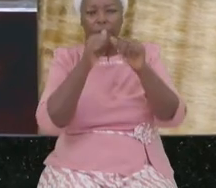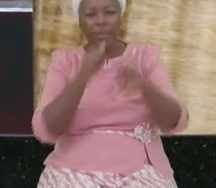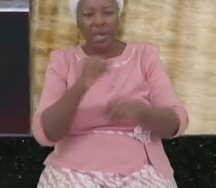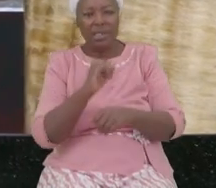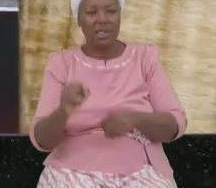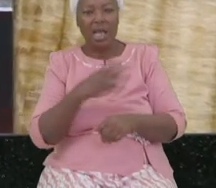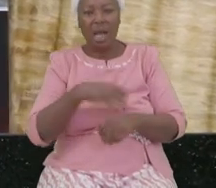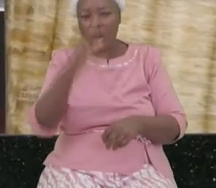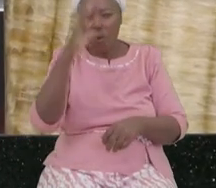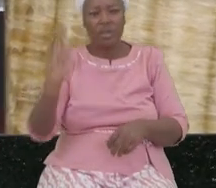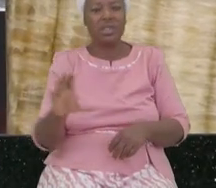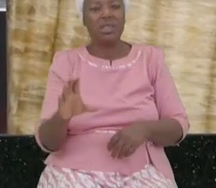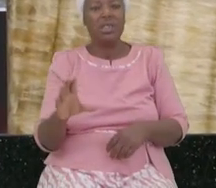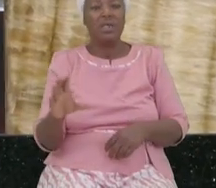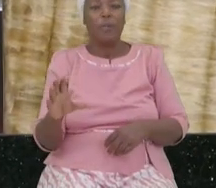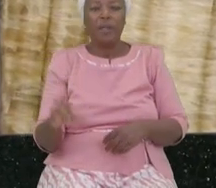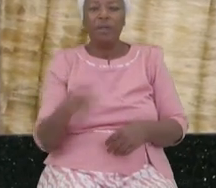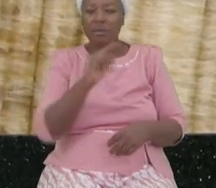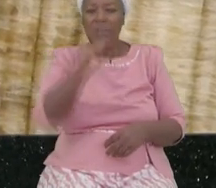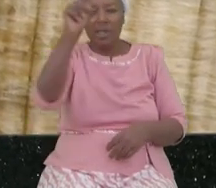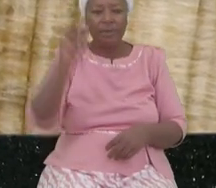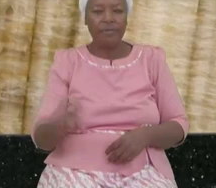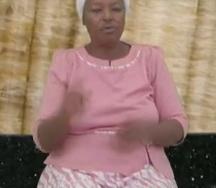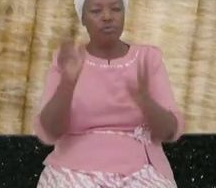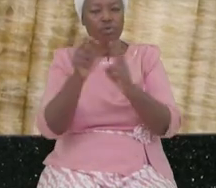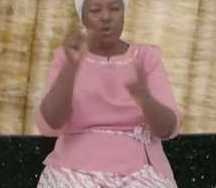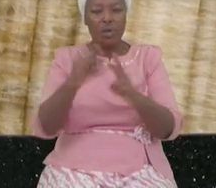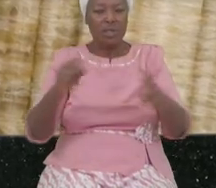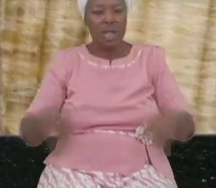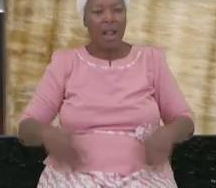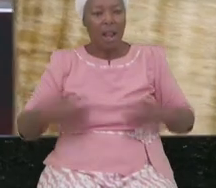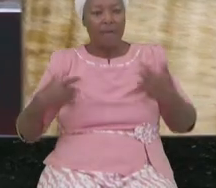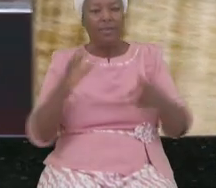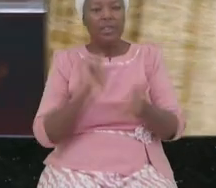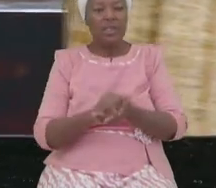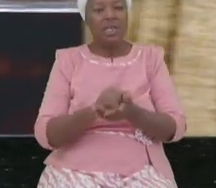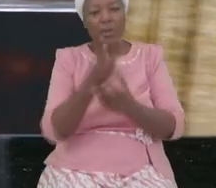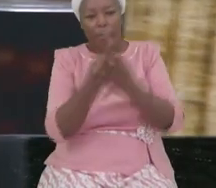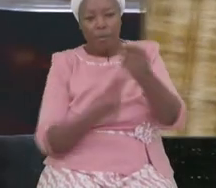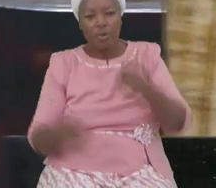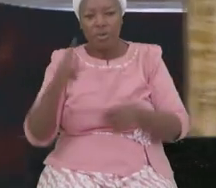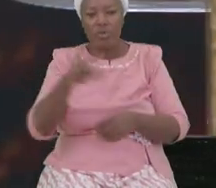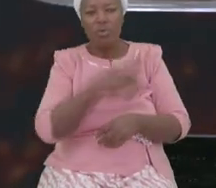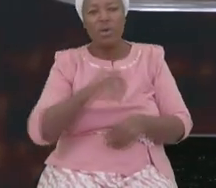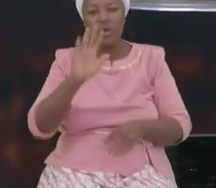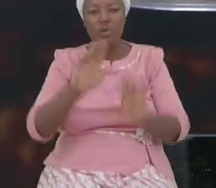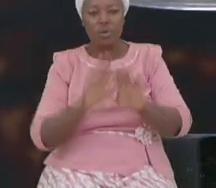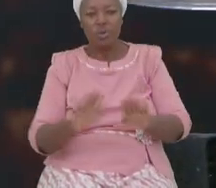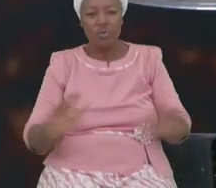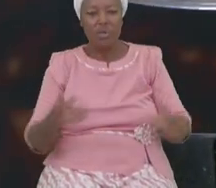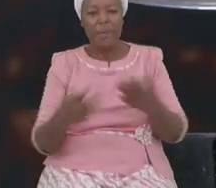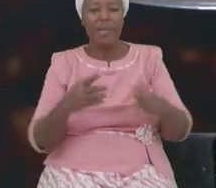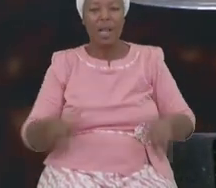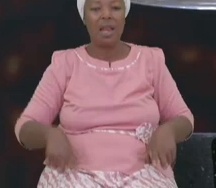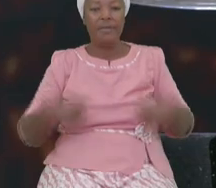blessing and cursing. Therefore choose life, that both thou and thy seed may